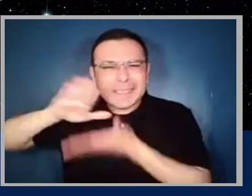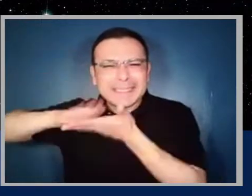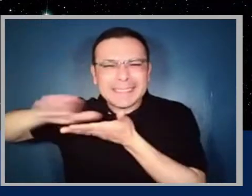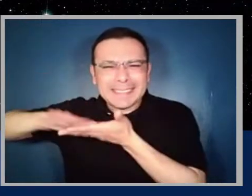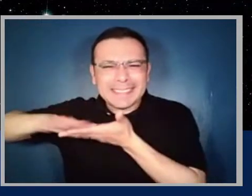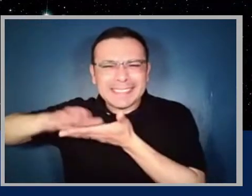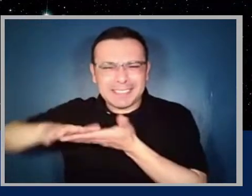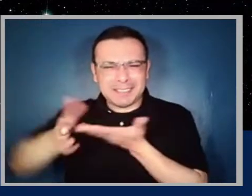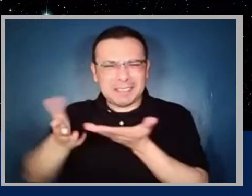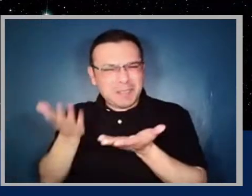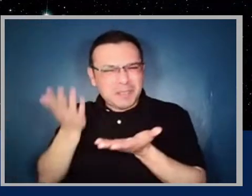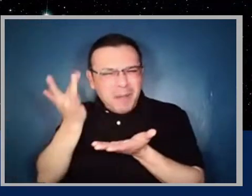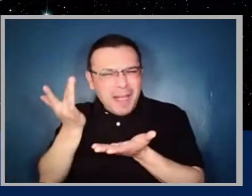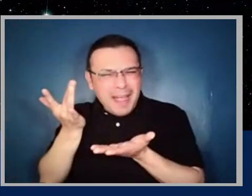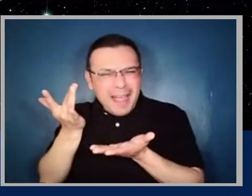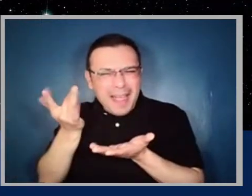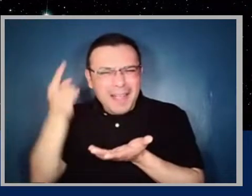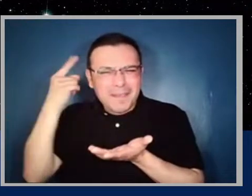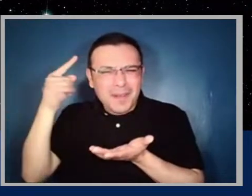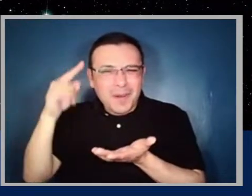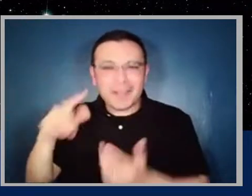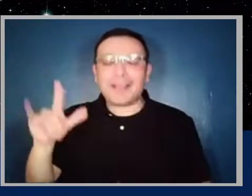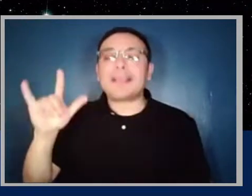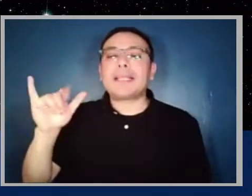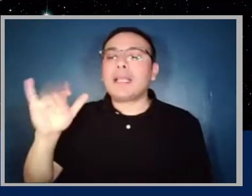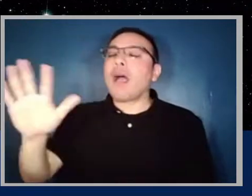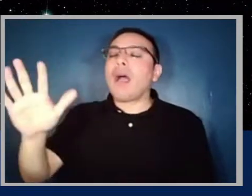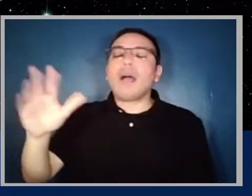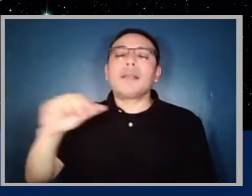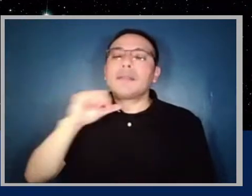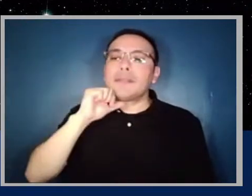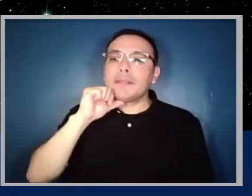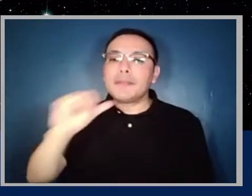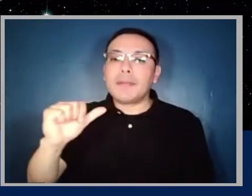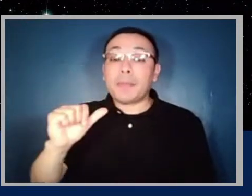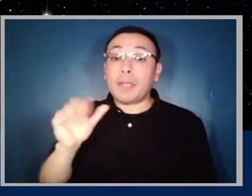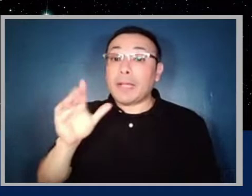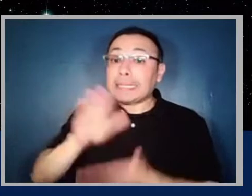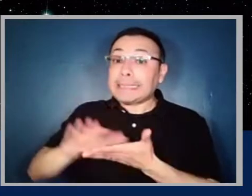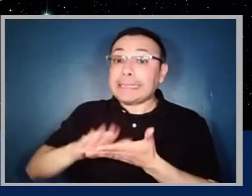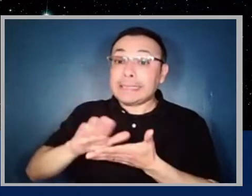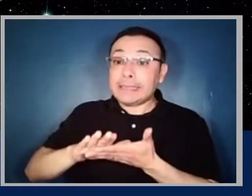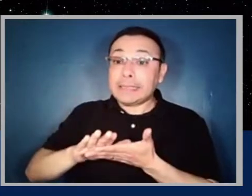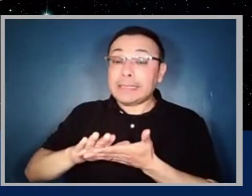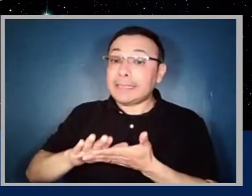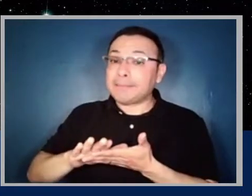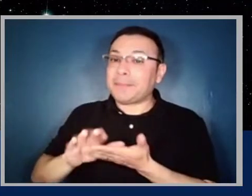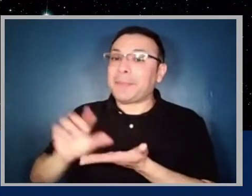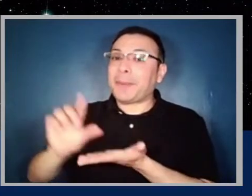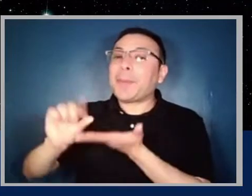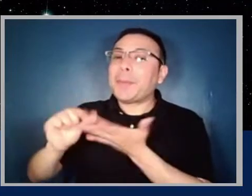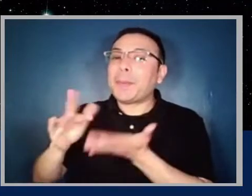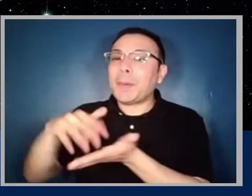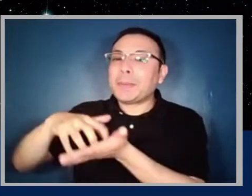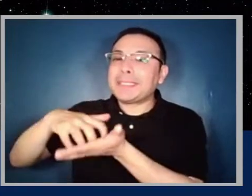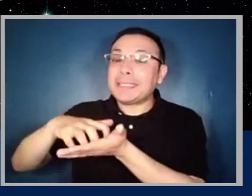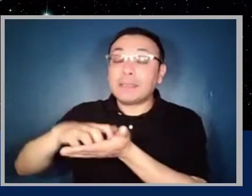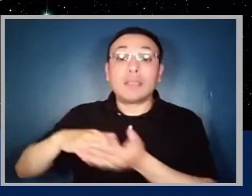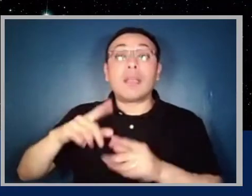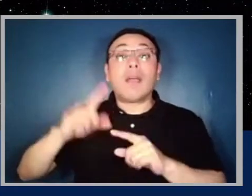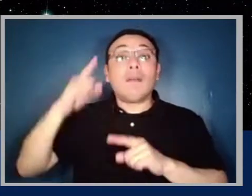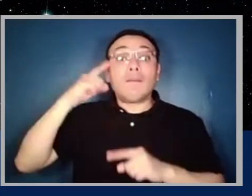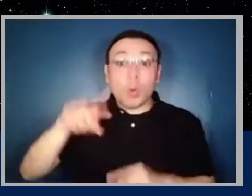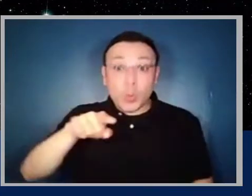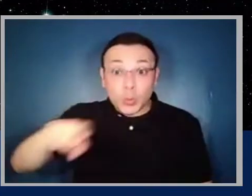ammonia. Very diluted. Very diluted. Yeah, it's 100%. And for us, and when you go and clean, it's